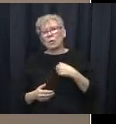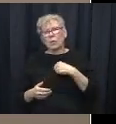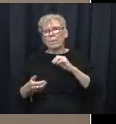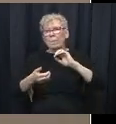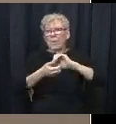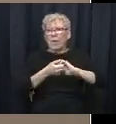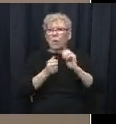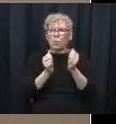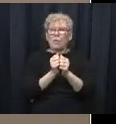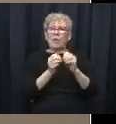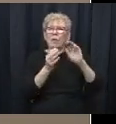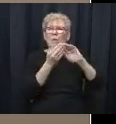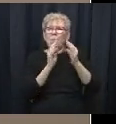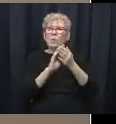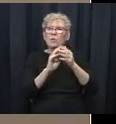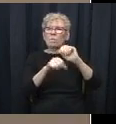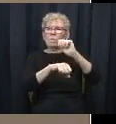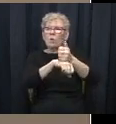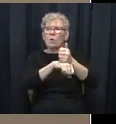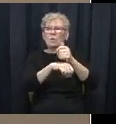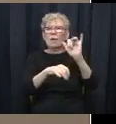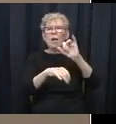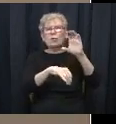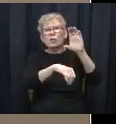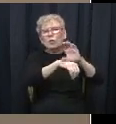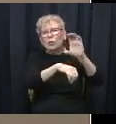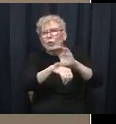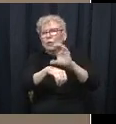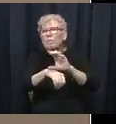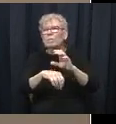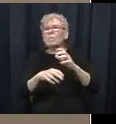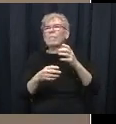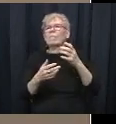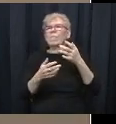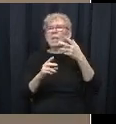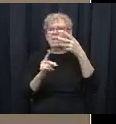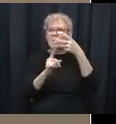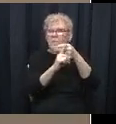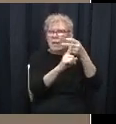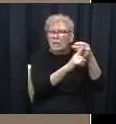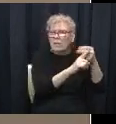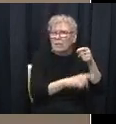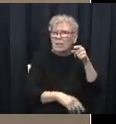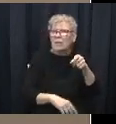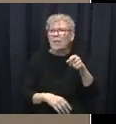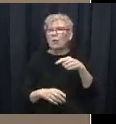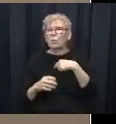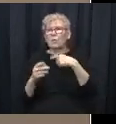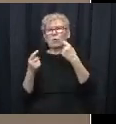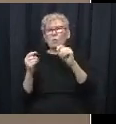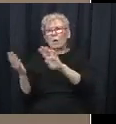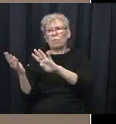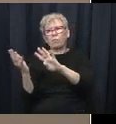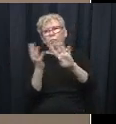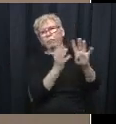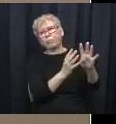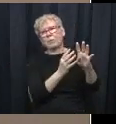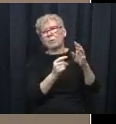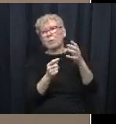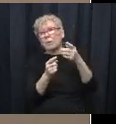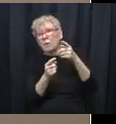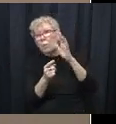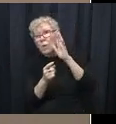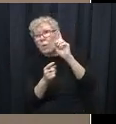where we can offer vaccinators to go to different parts of the state and work to set up 2 clinics